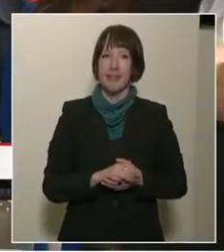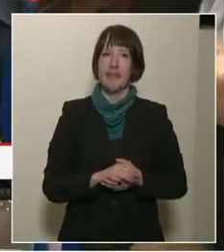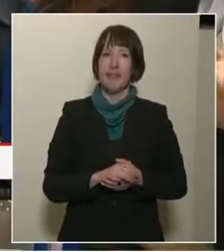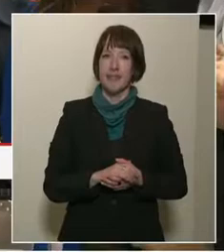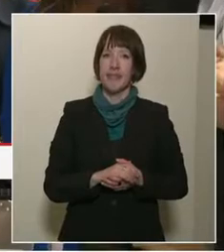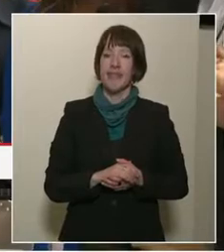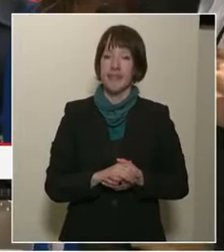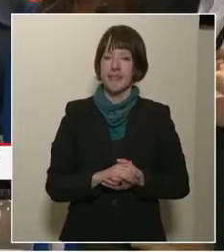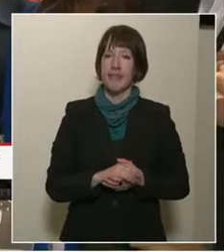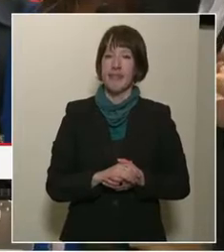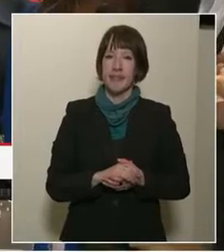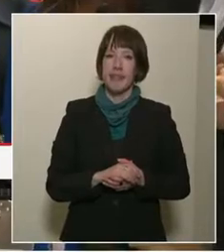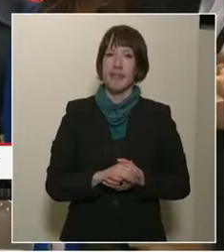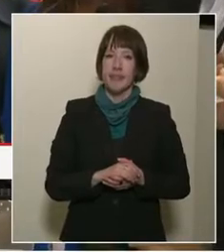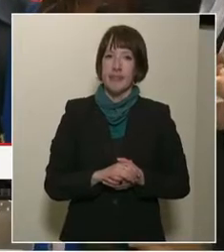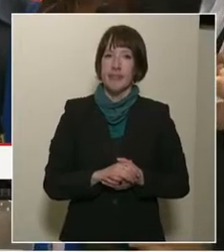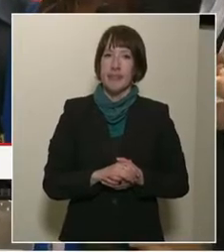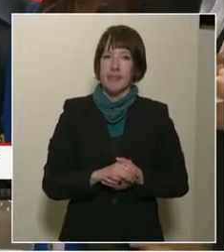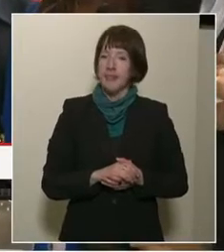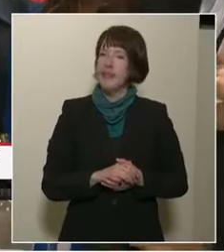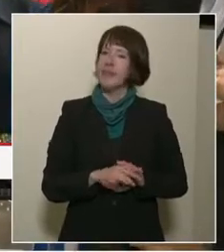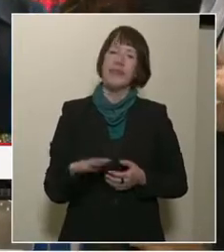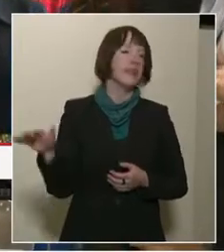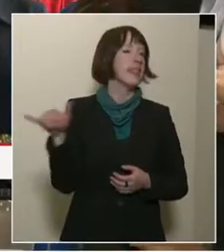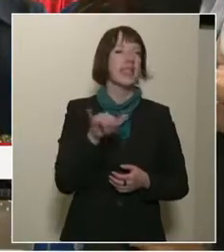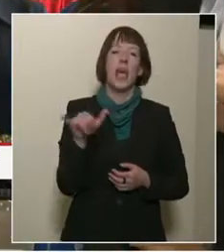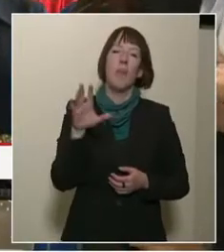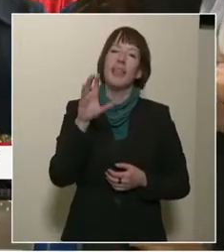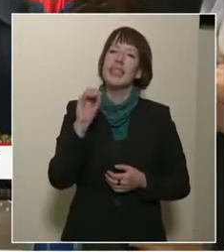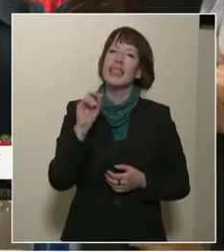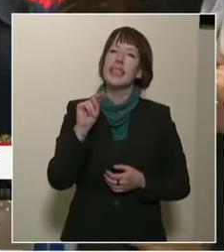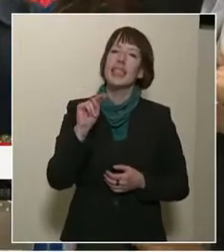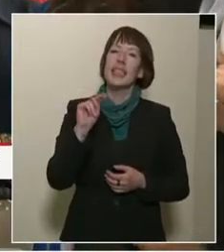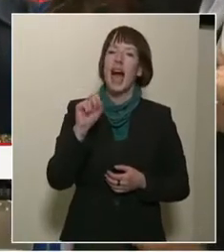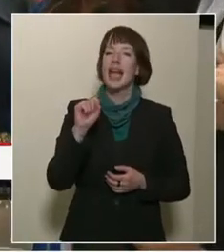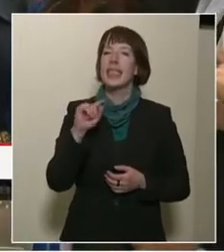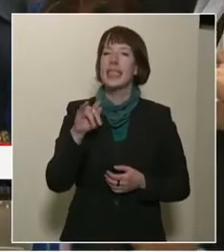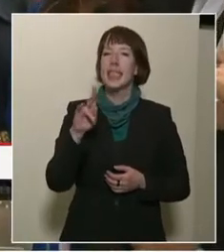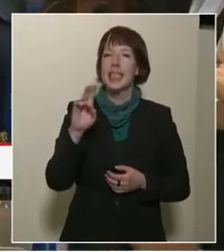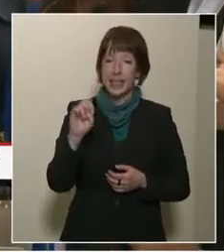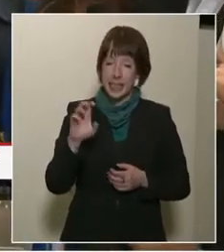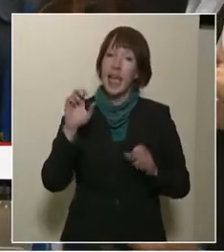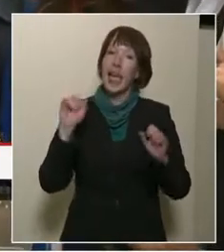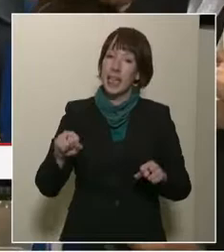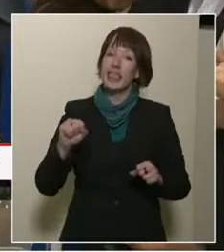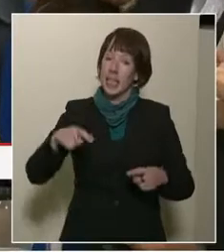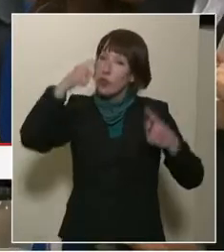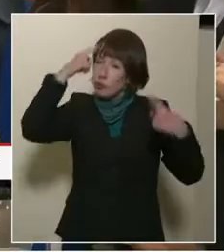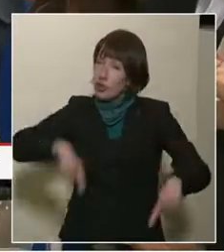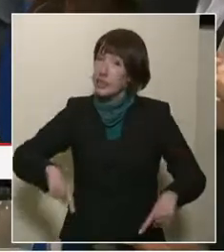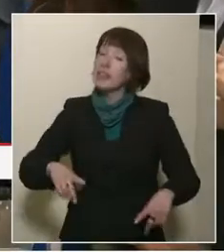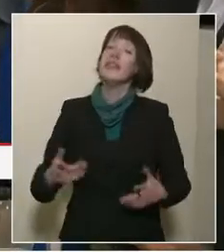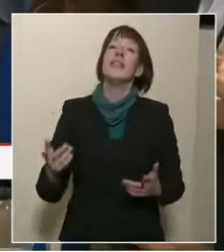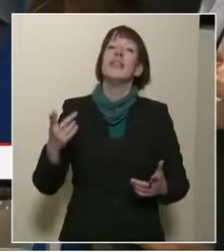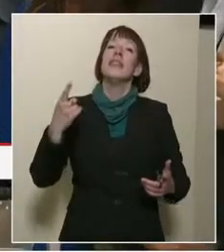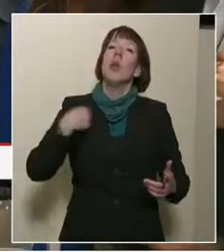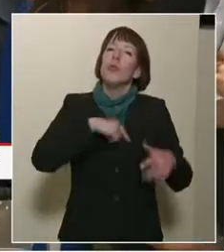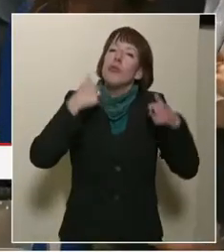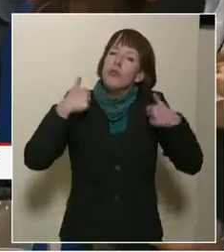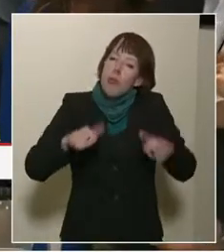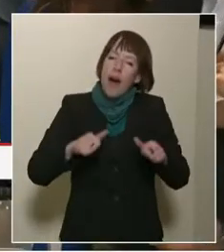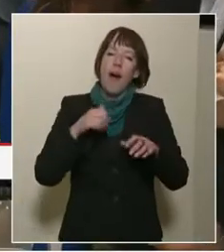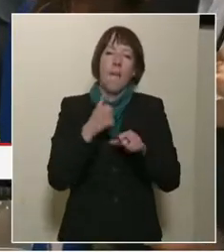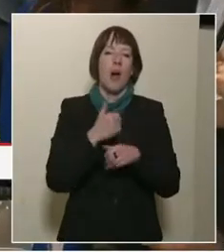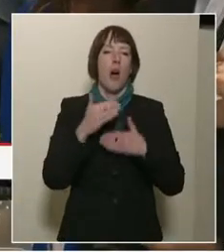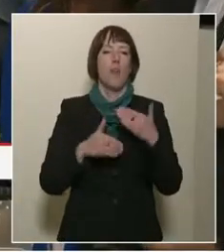So just like Constantine and his wonderful CFO can attest to, we're trying to make this